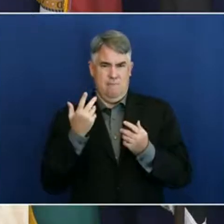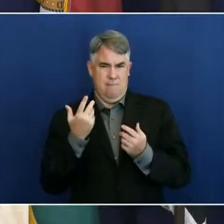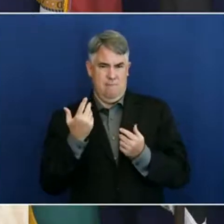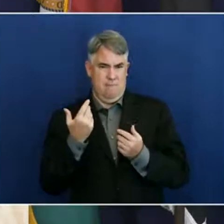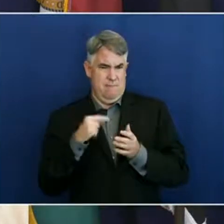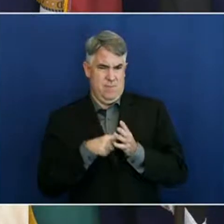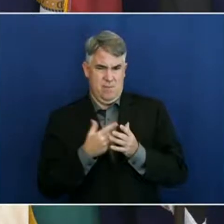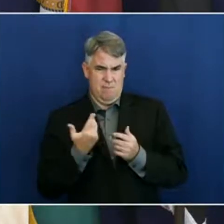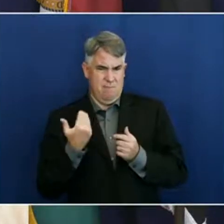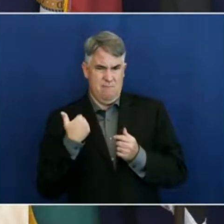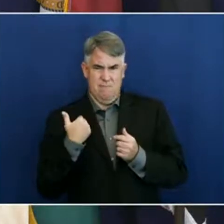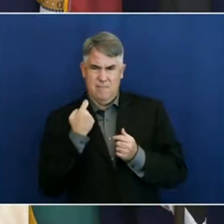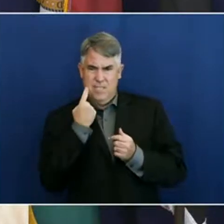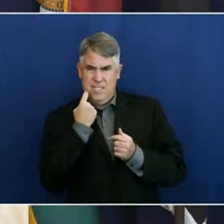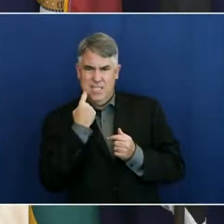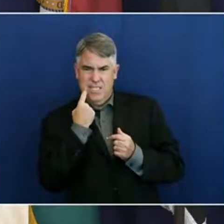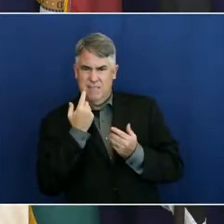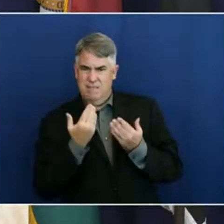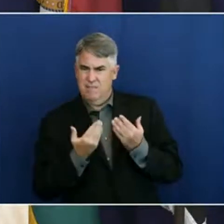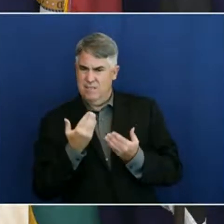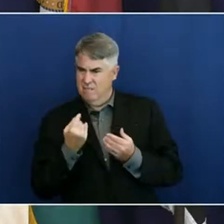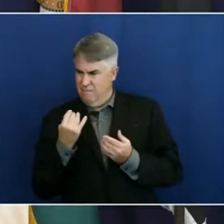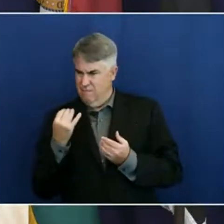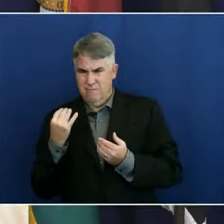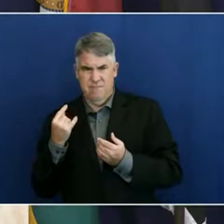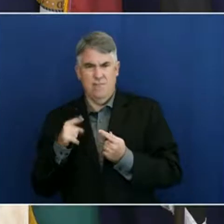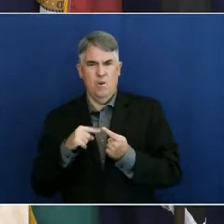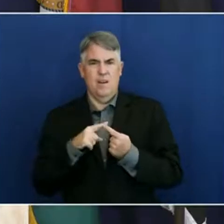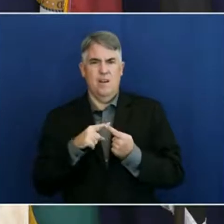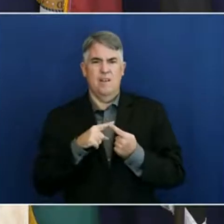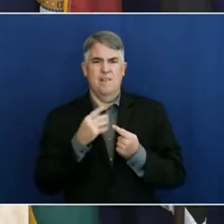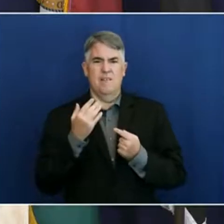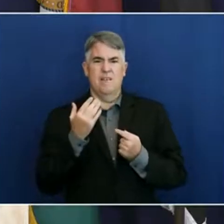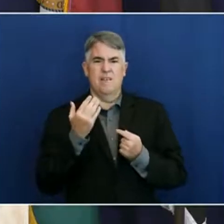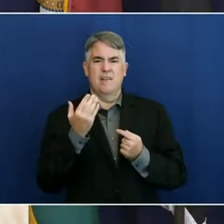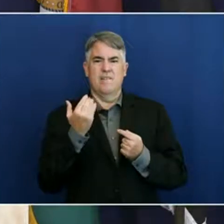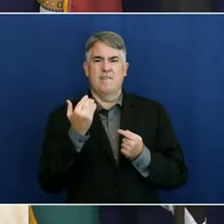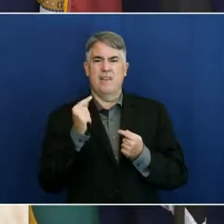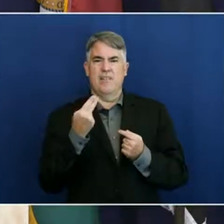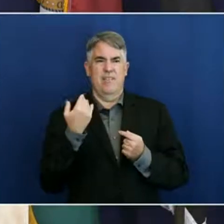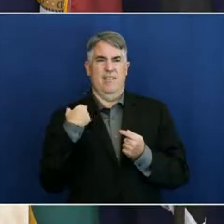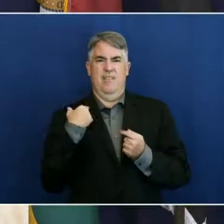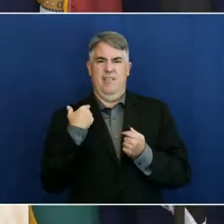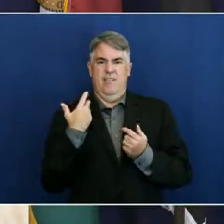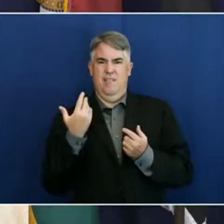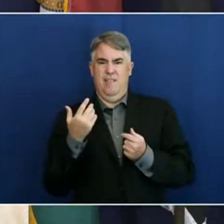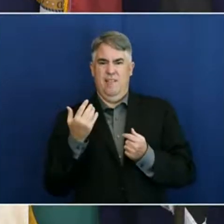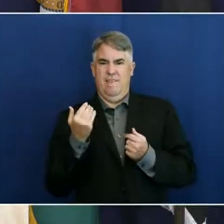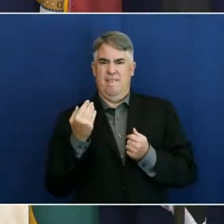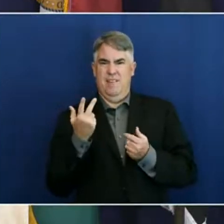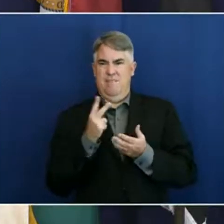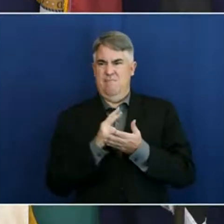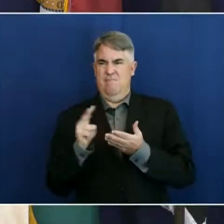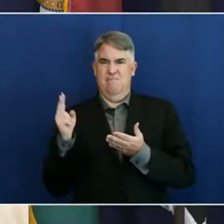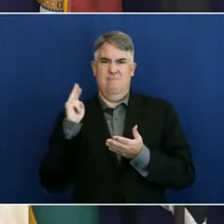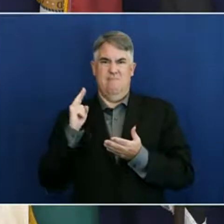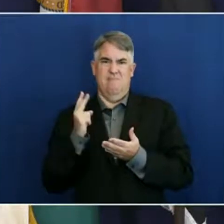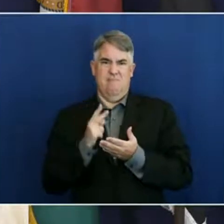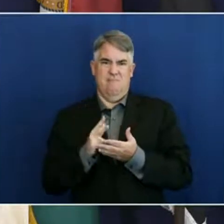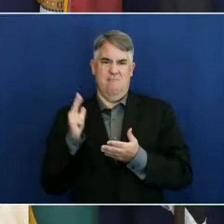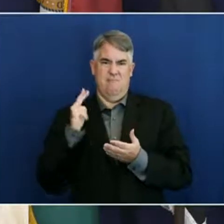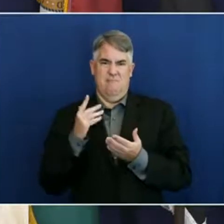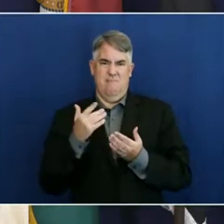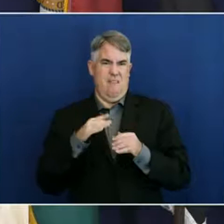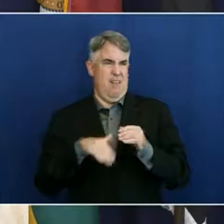be vaccinated on the 15th of April. So in just under a month,